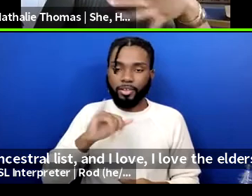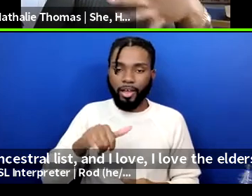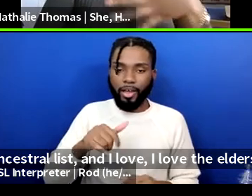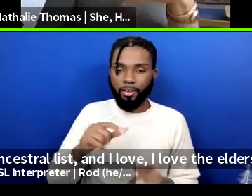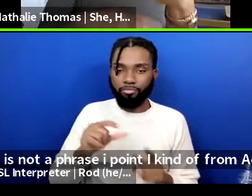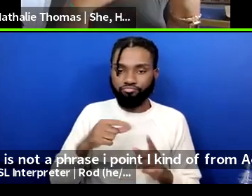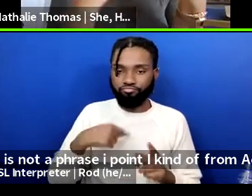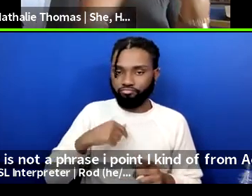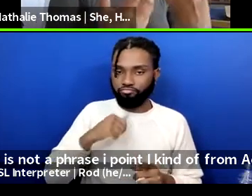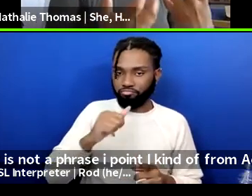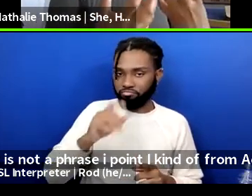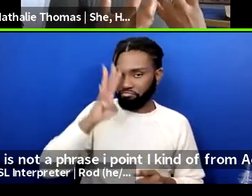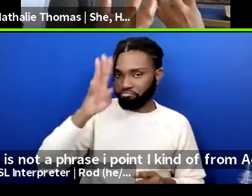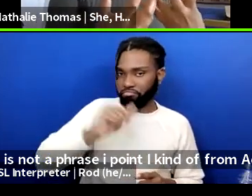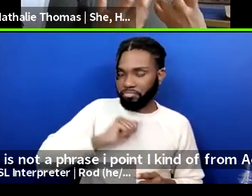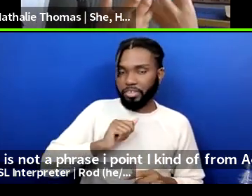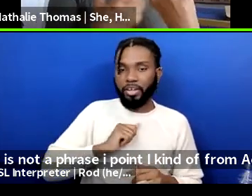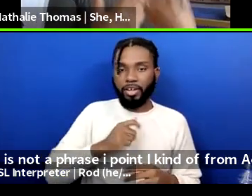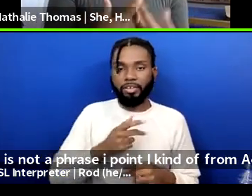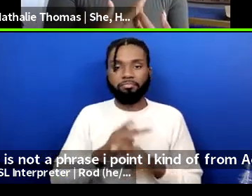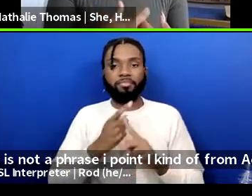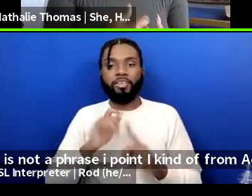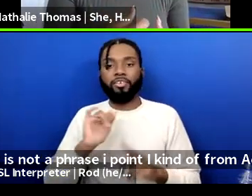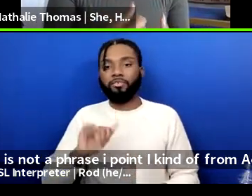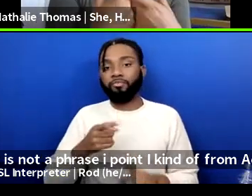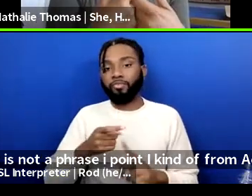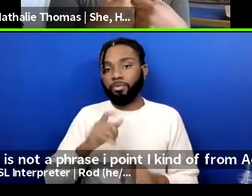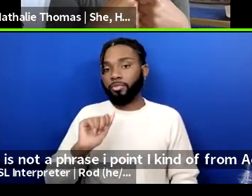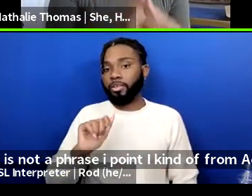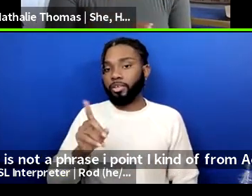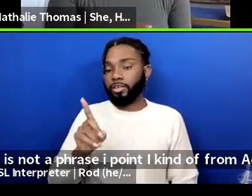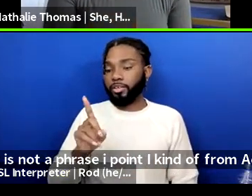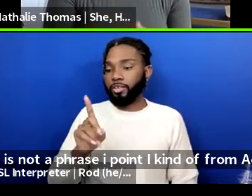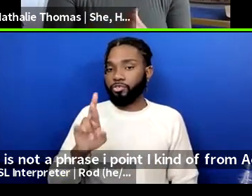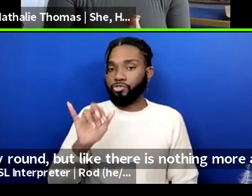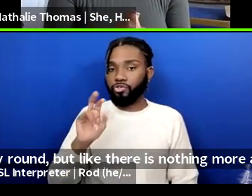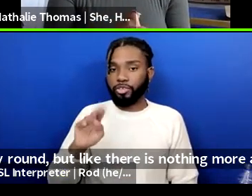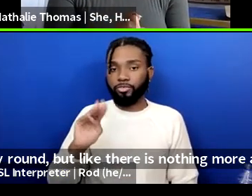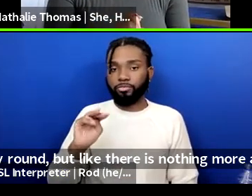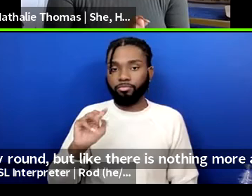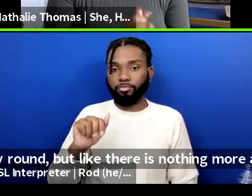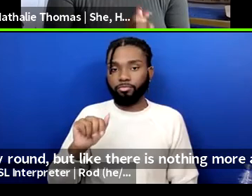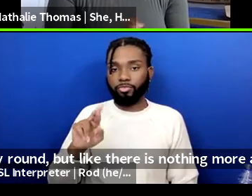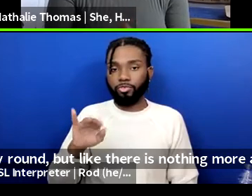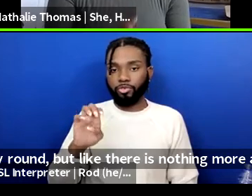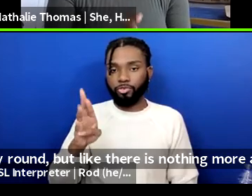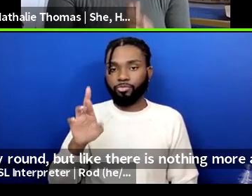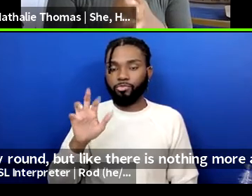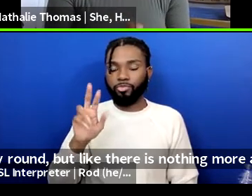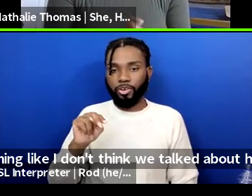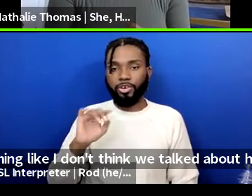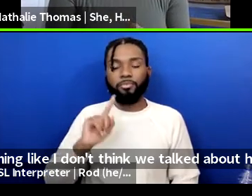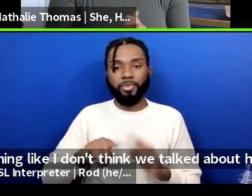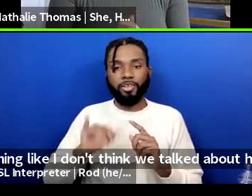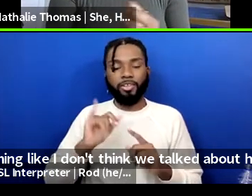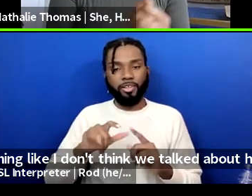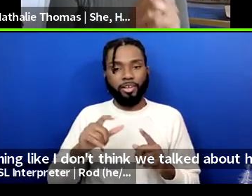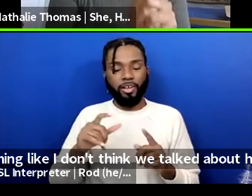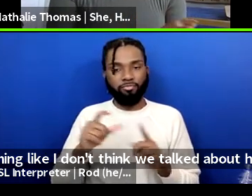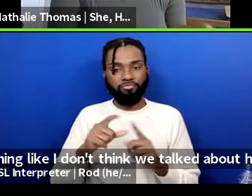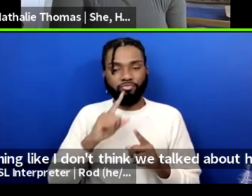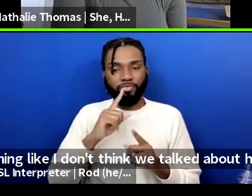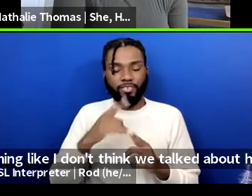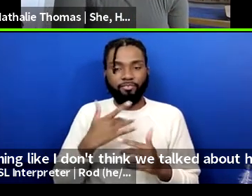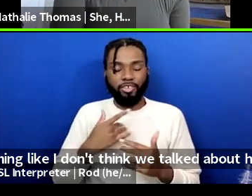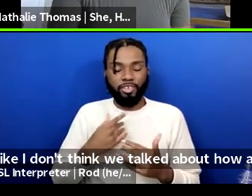Brown, but like there is nothing more amazing and affirming. Like I don't think we talk about how affirming it is when you get